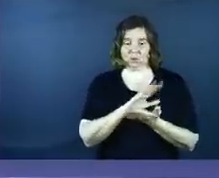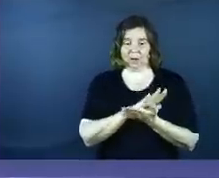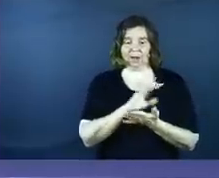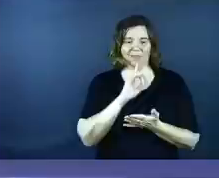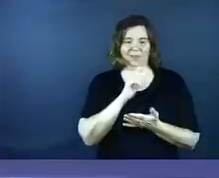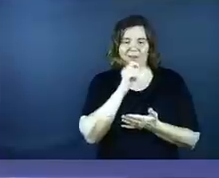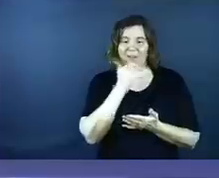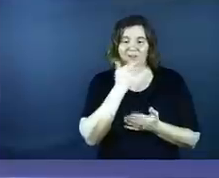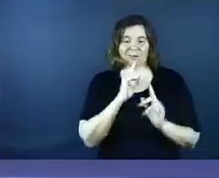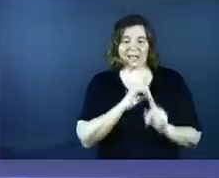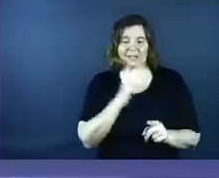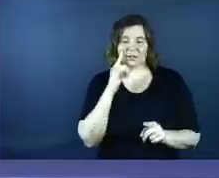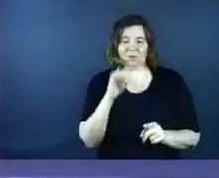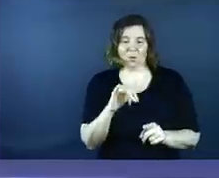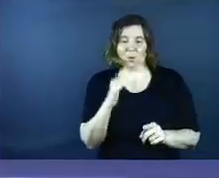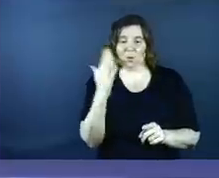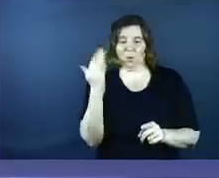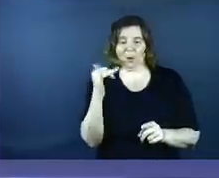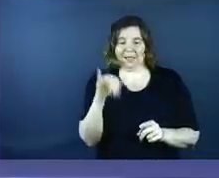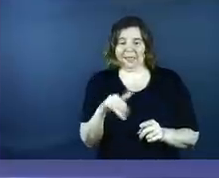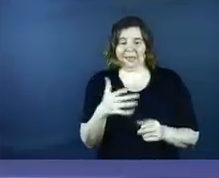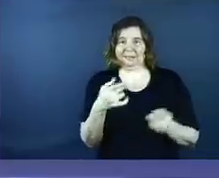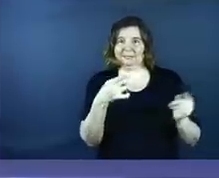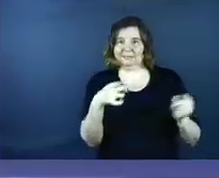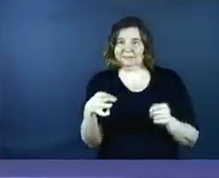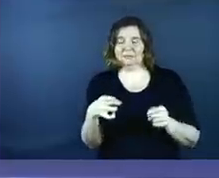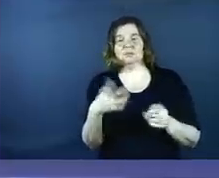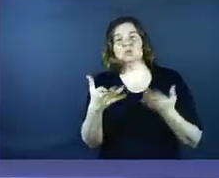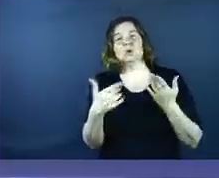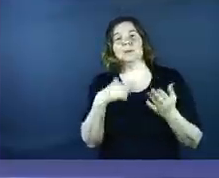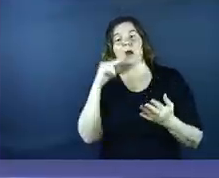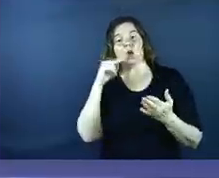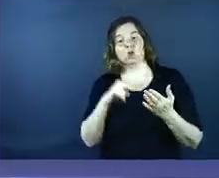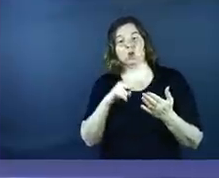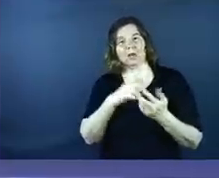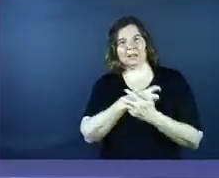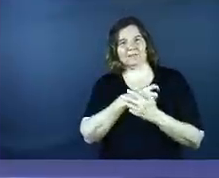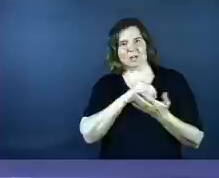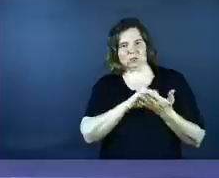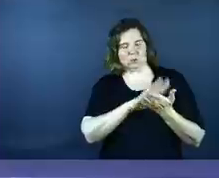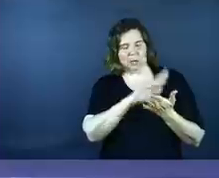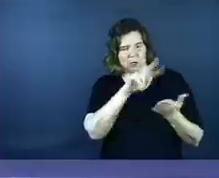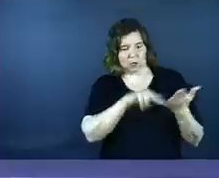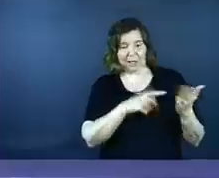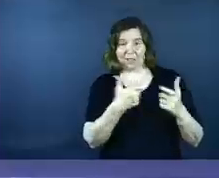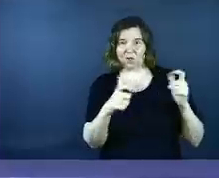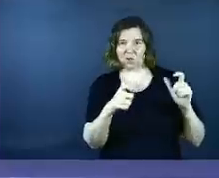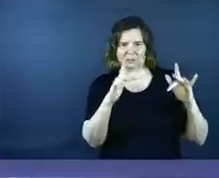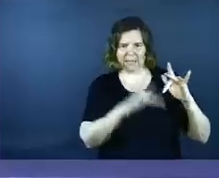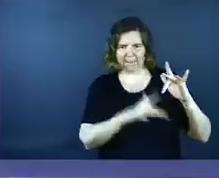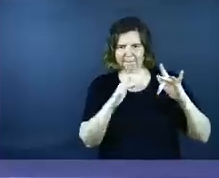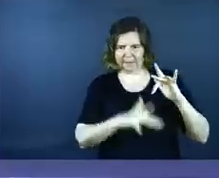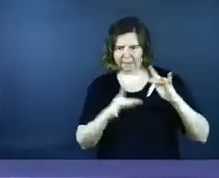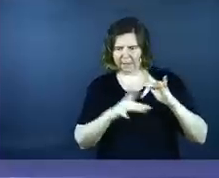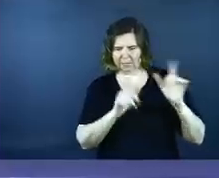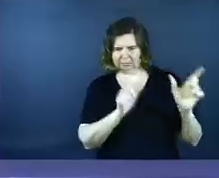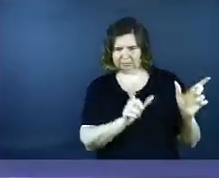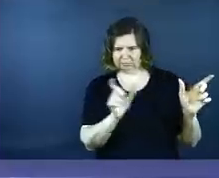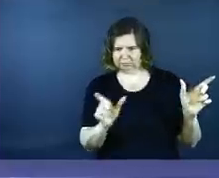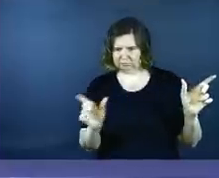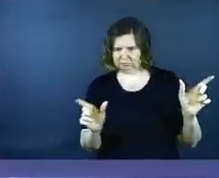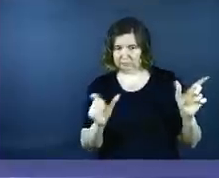there aren't good answers for why that is. You might look at the fossil record and there's huge gaps in the fossil record